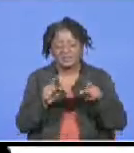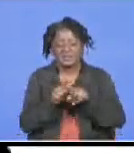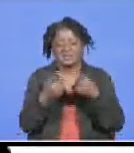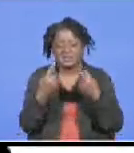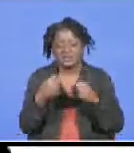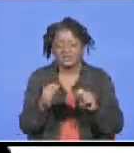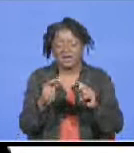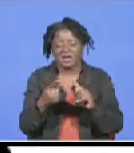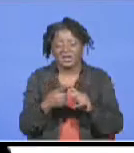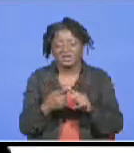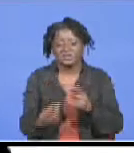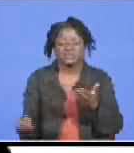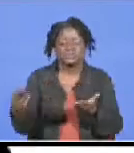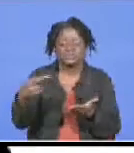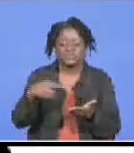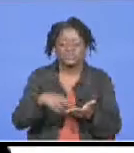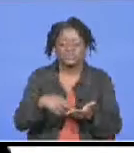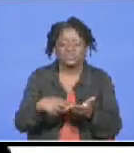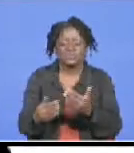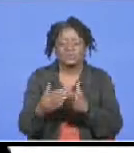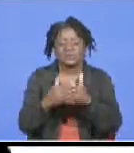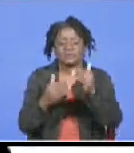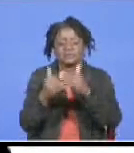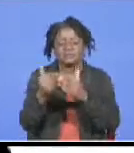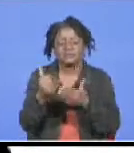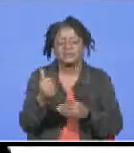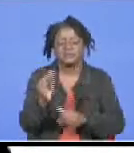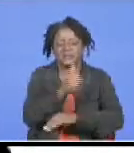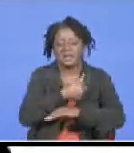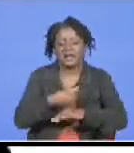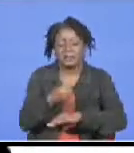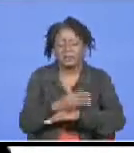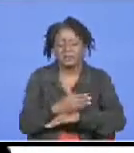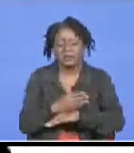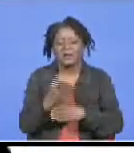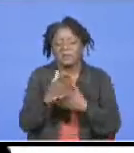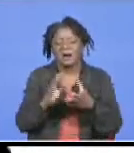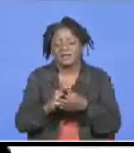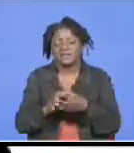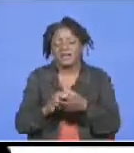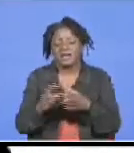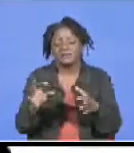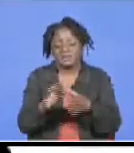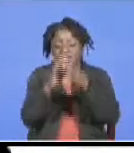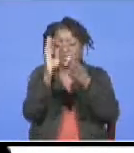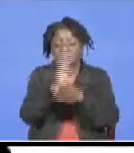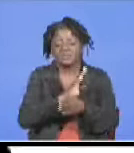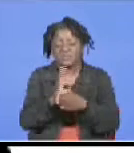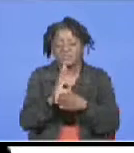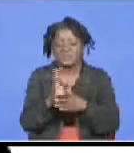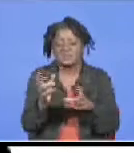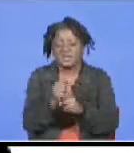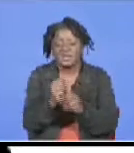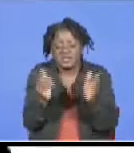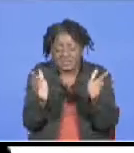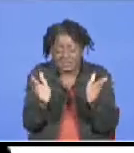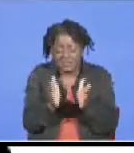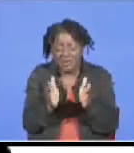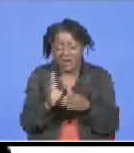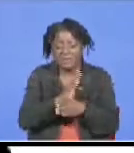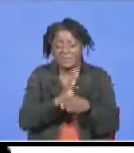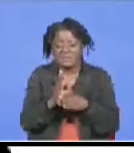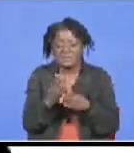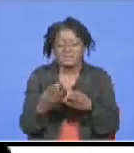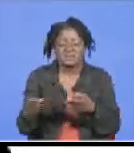back on the map. And an important part of that has to do with business, getting those small businesses revitalized